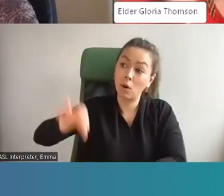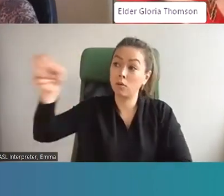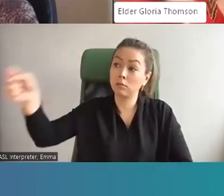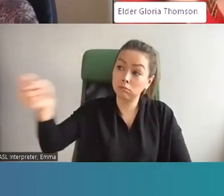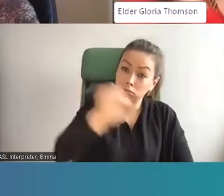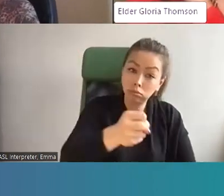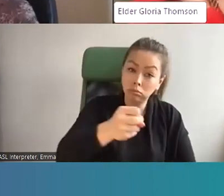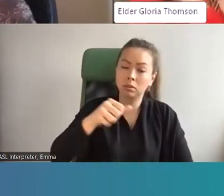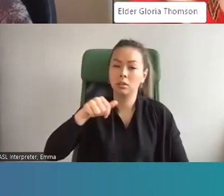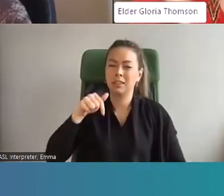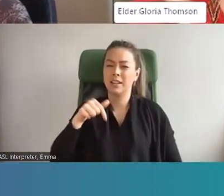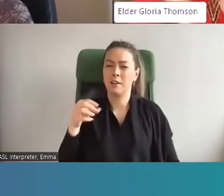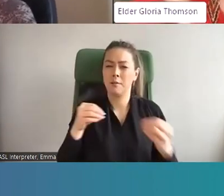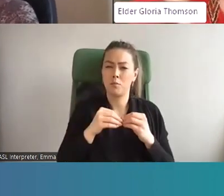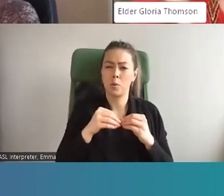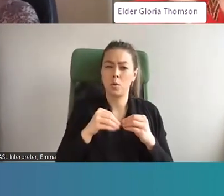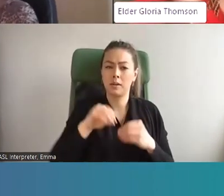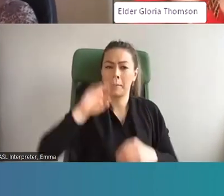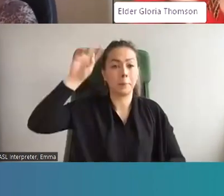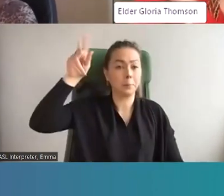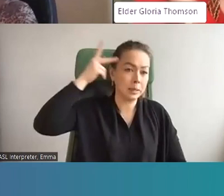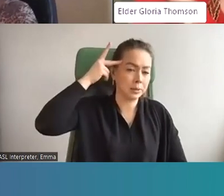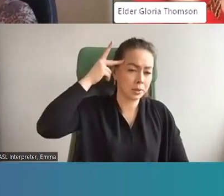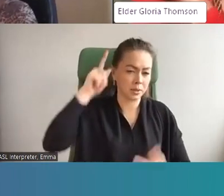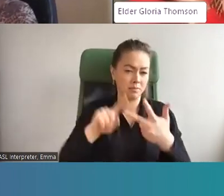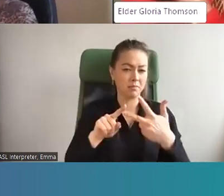political thing to be a senator.